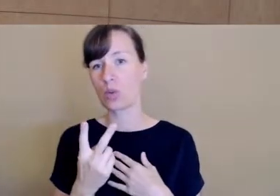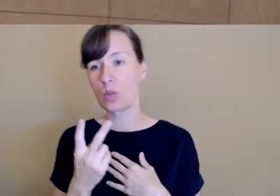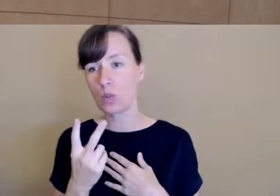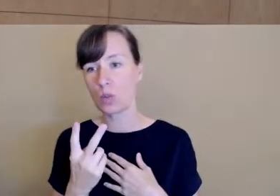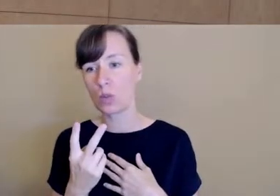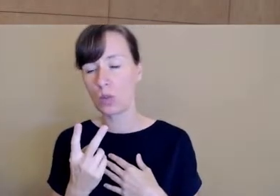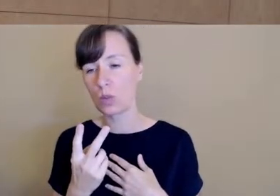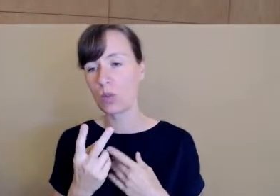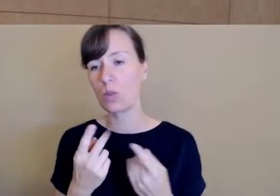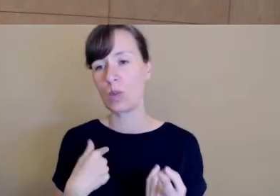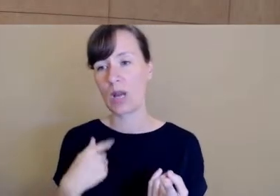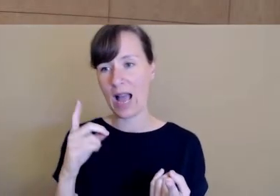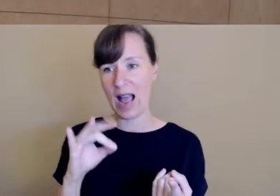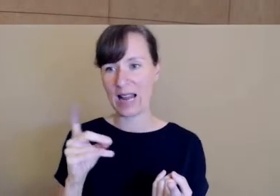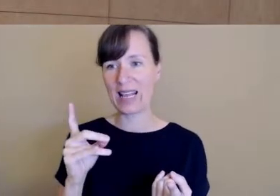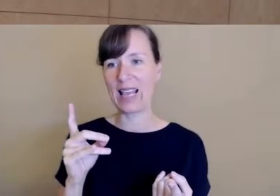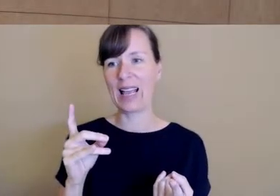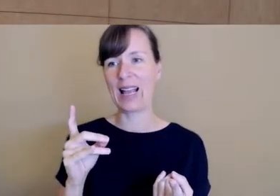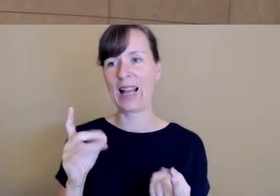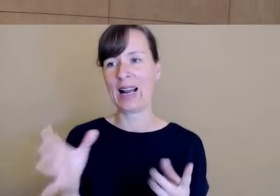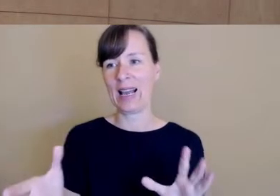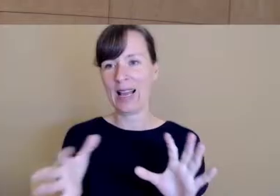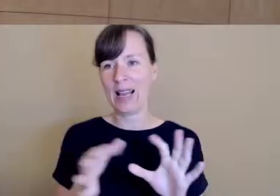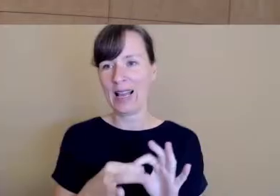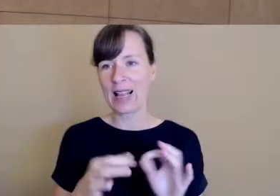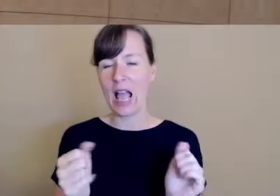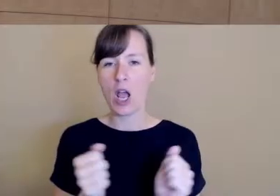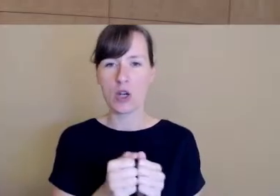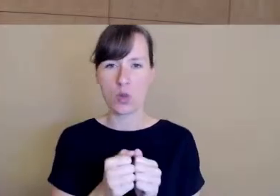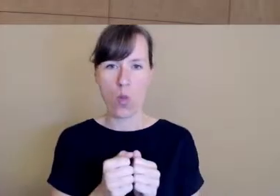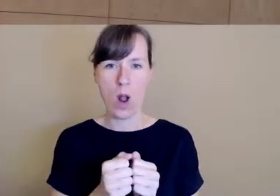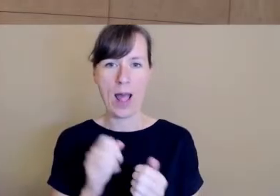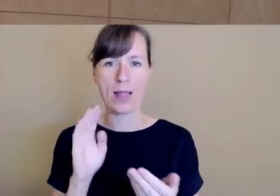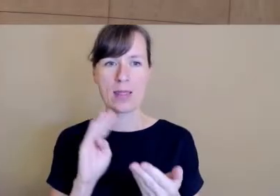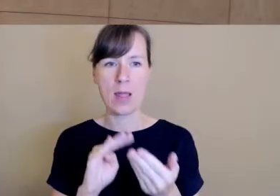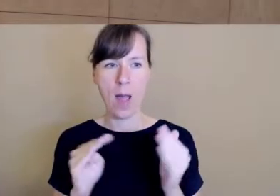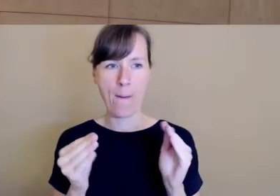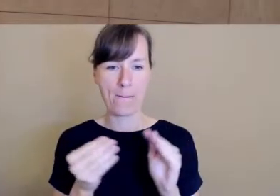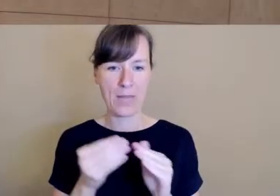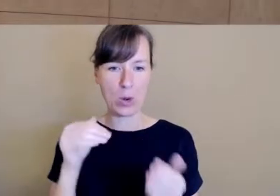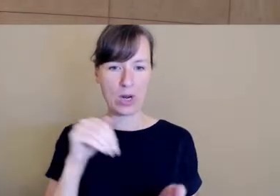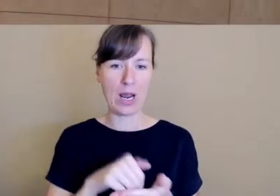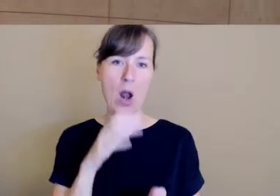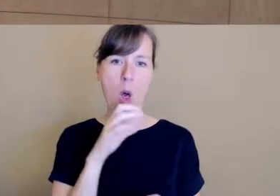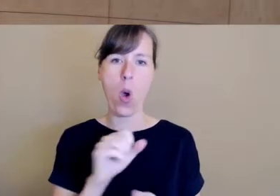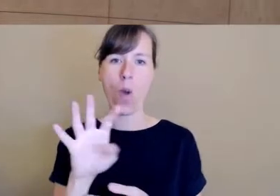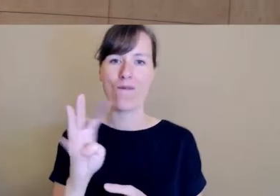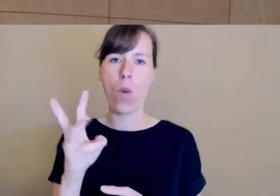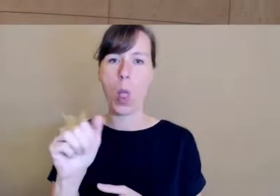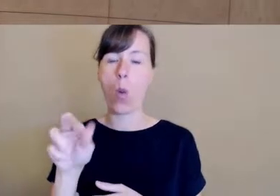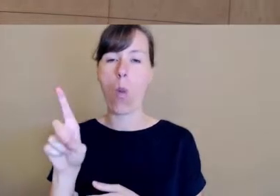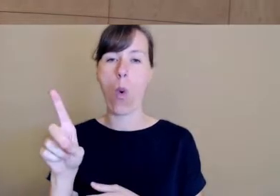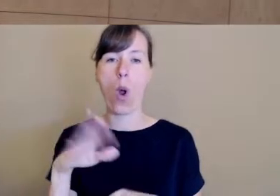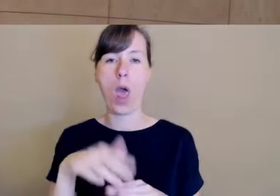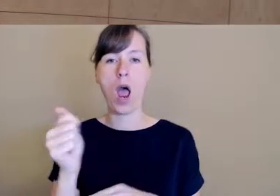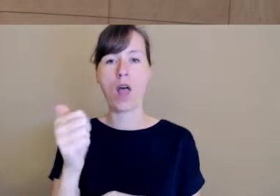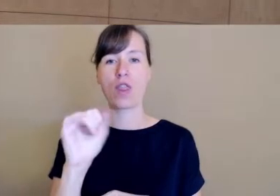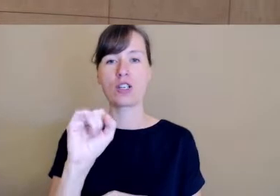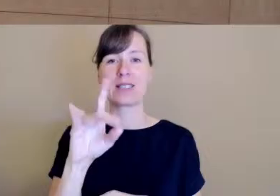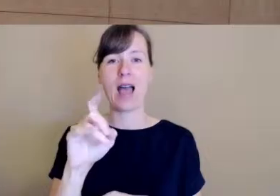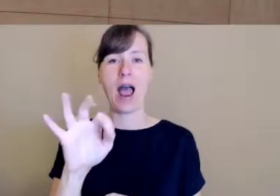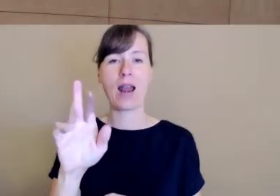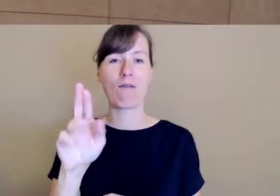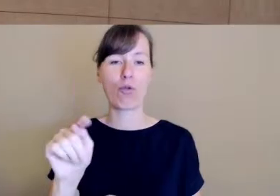because I did engage with the community in the Old Fourth Ward on the other side of Route 50, which is closest